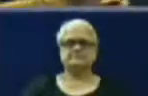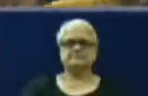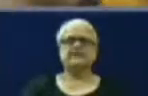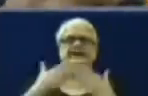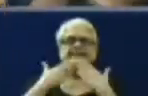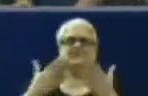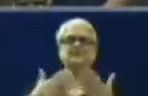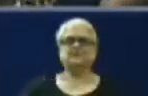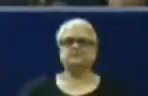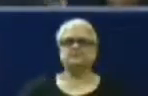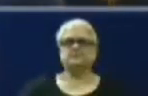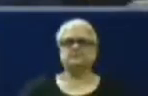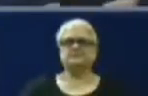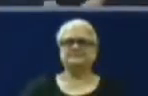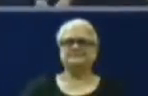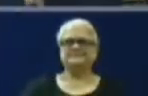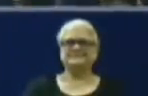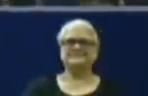Thank you.